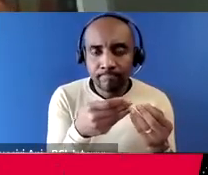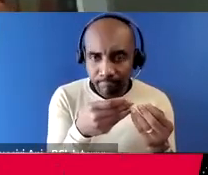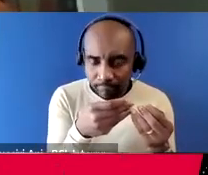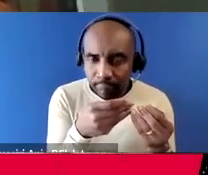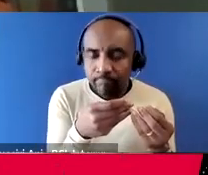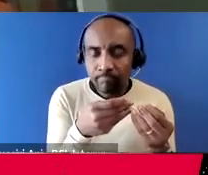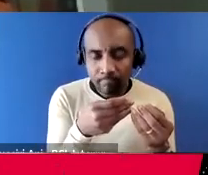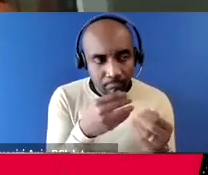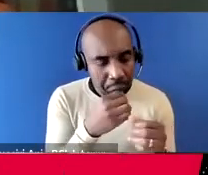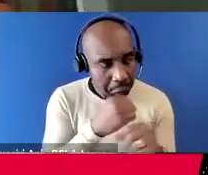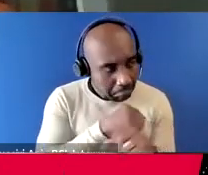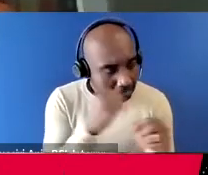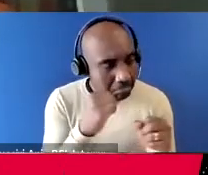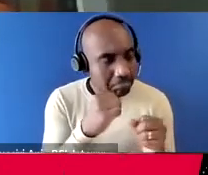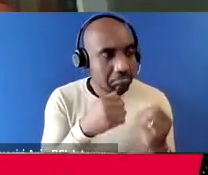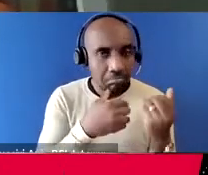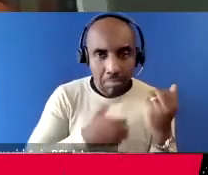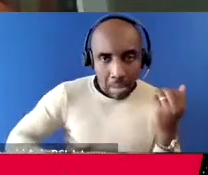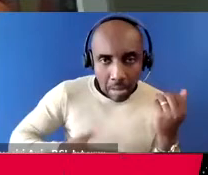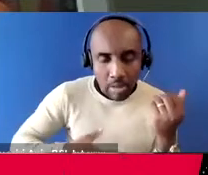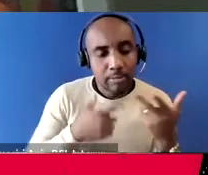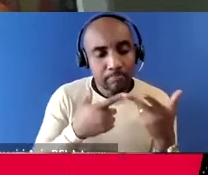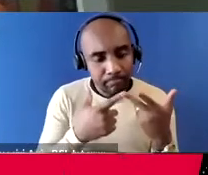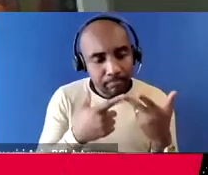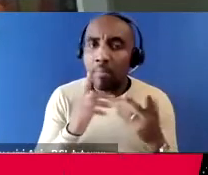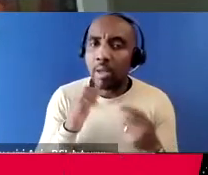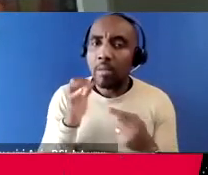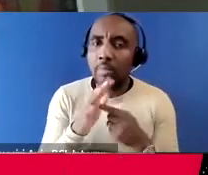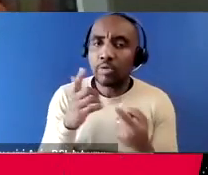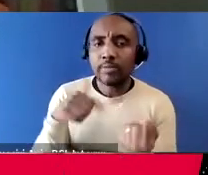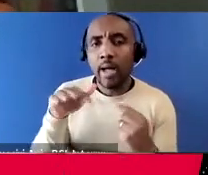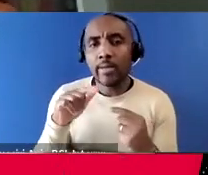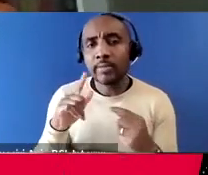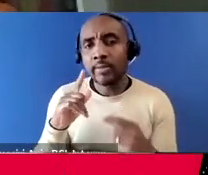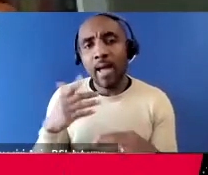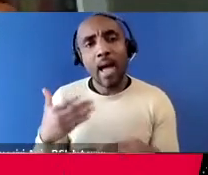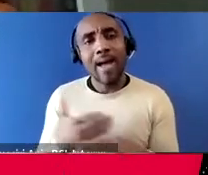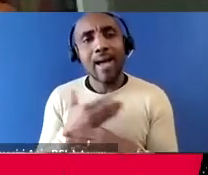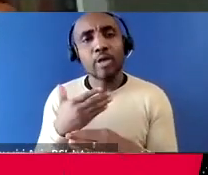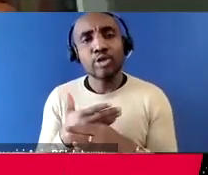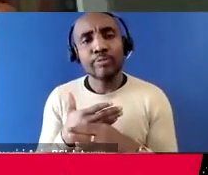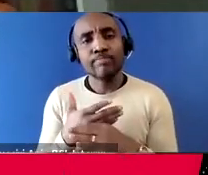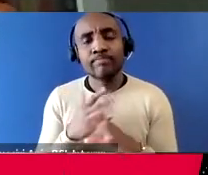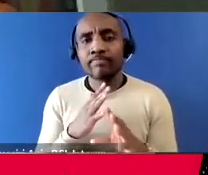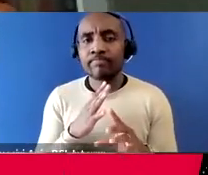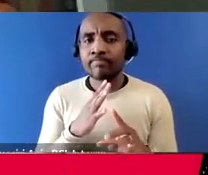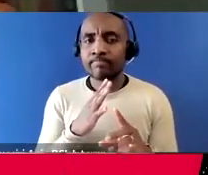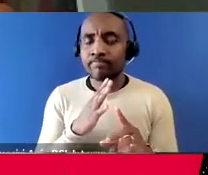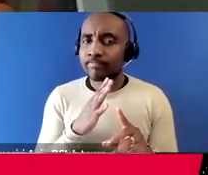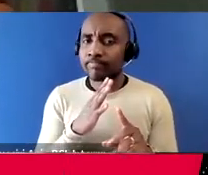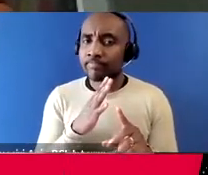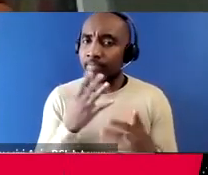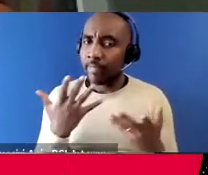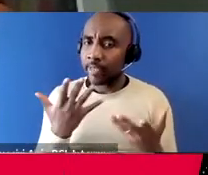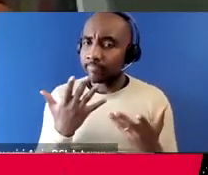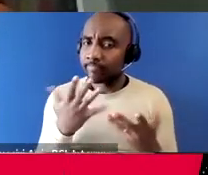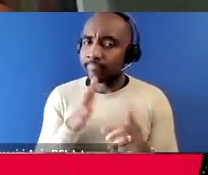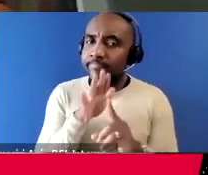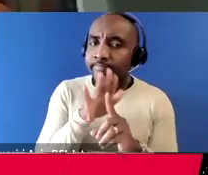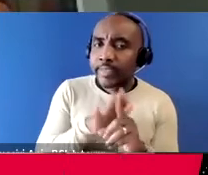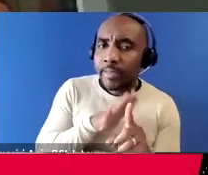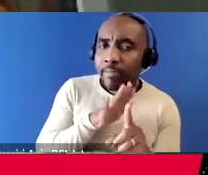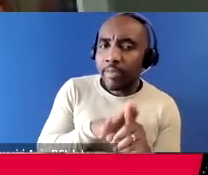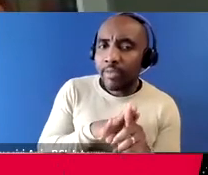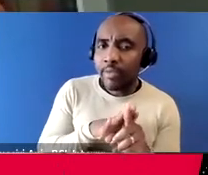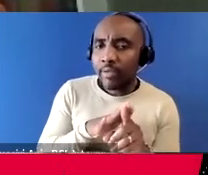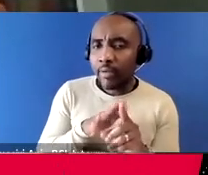in terms of our actions. I think often this kind of sympathy and aid kind of element of war takes such